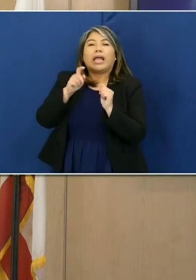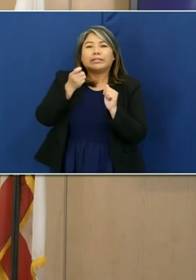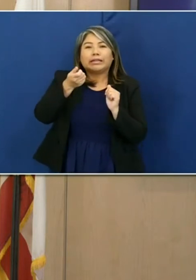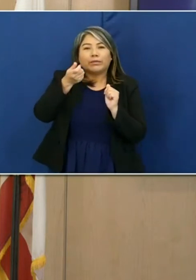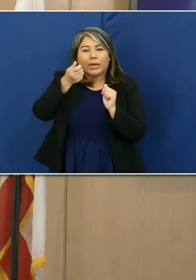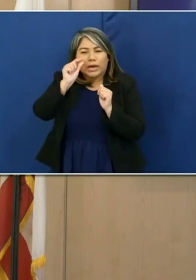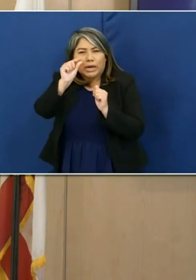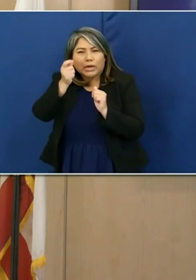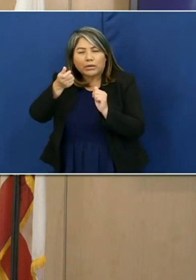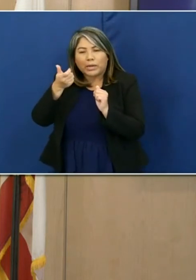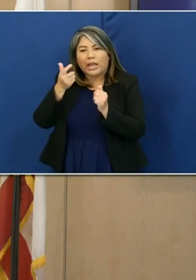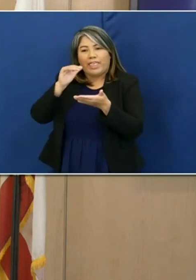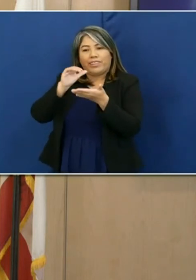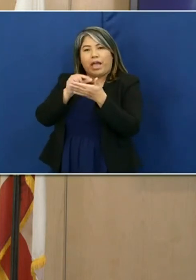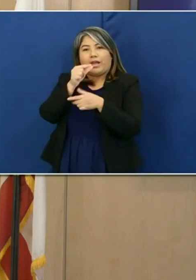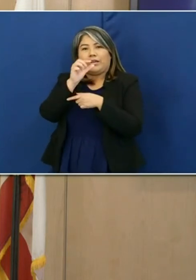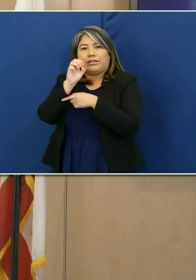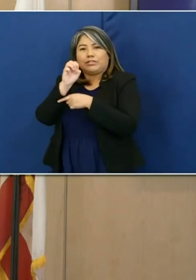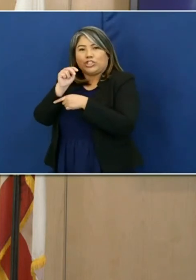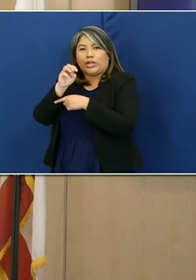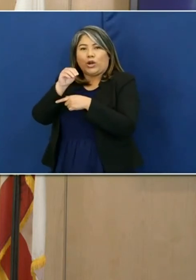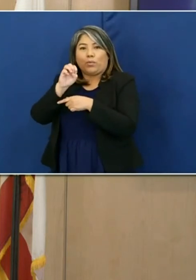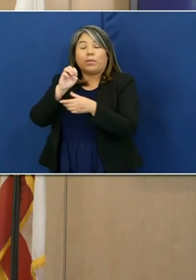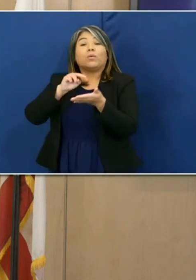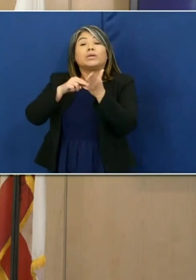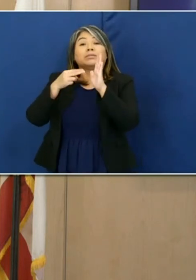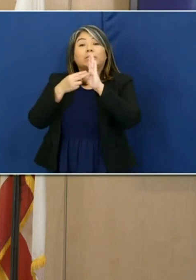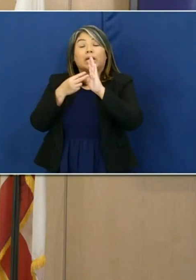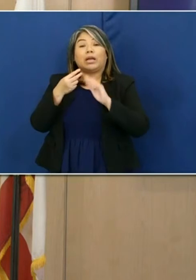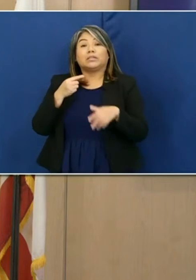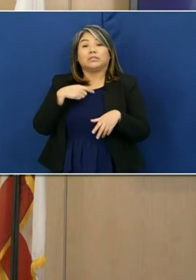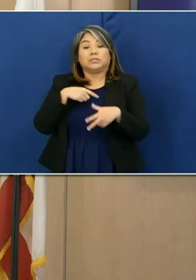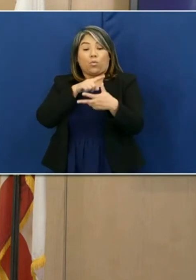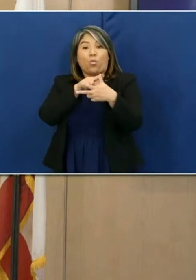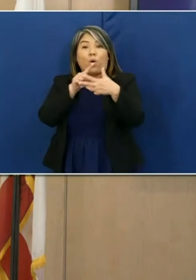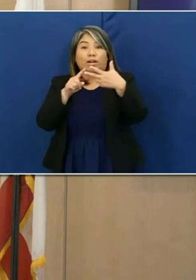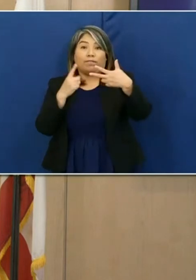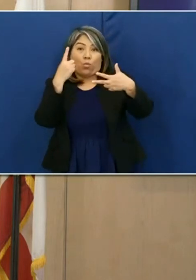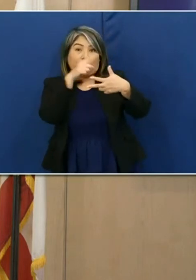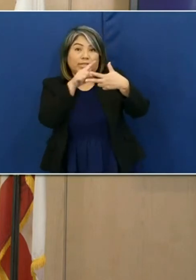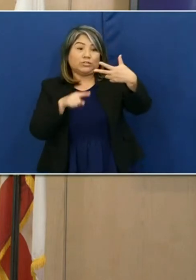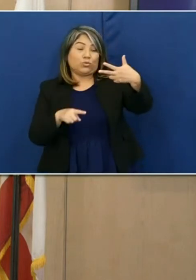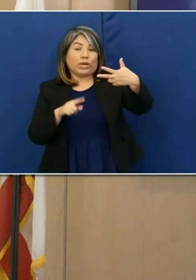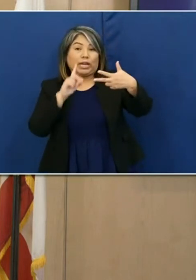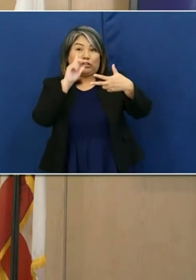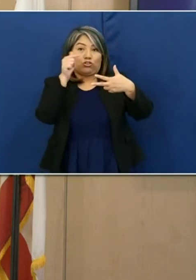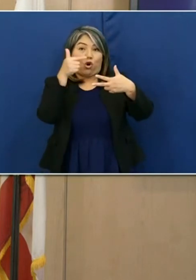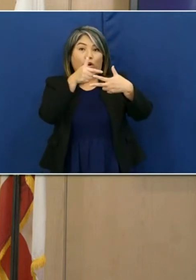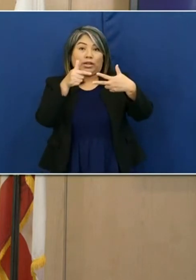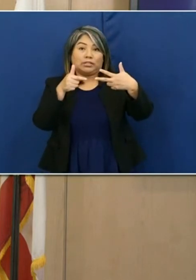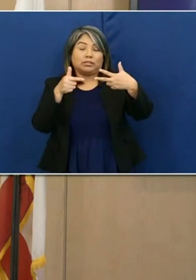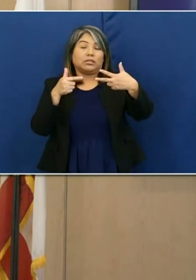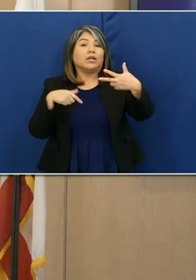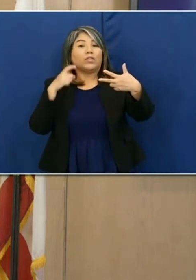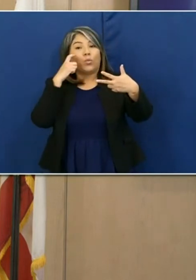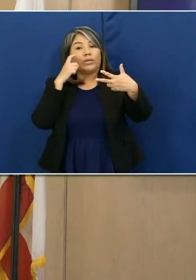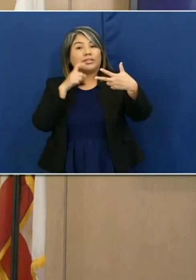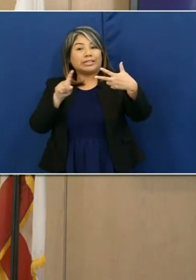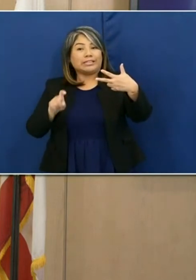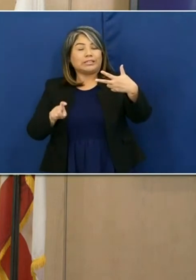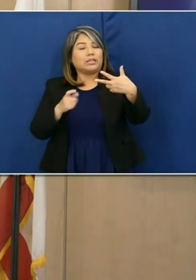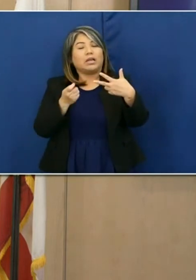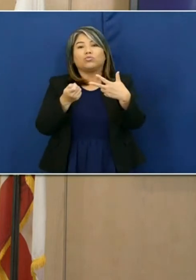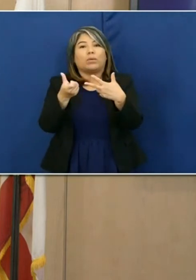in the genome of this virus, which means that one of these 3 targets that we detect in the assay drops